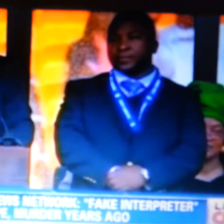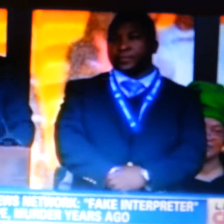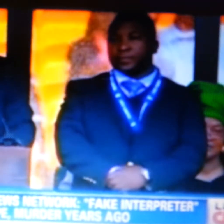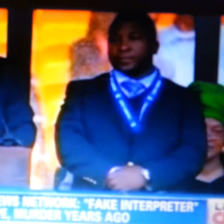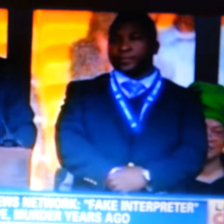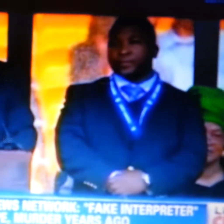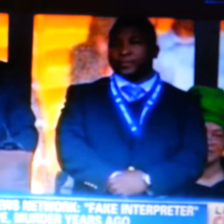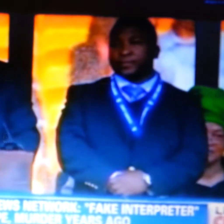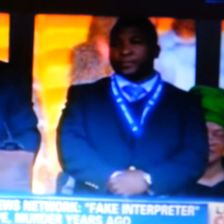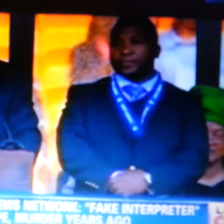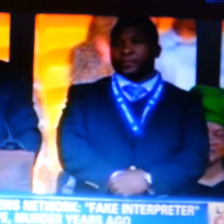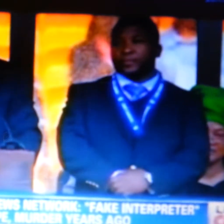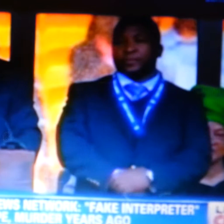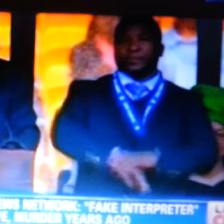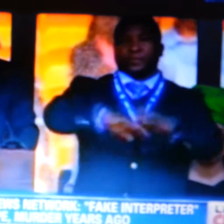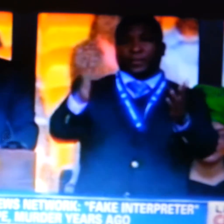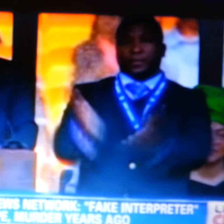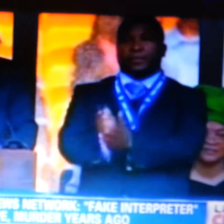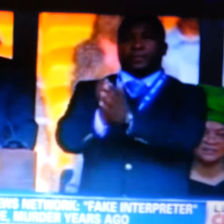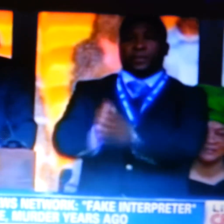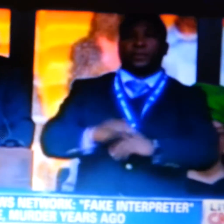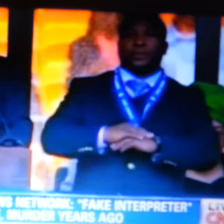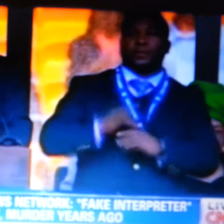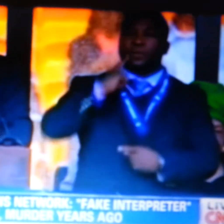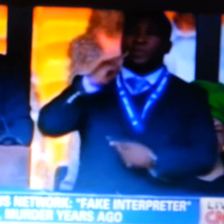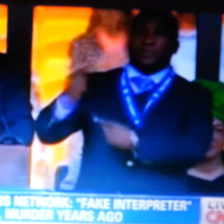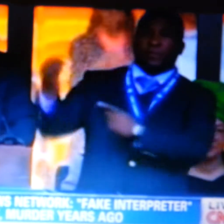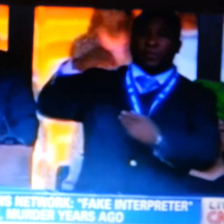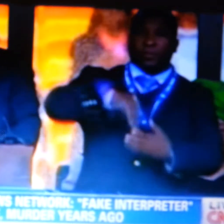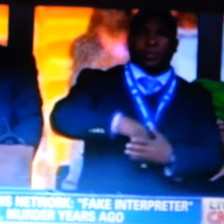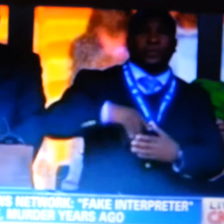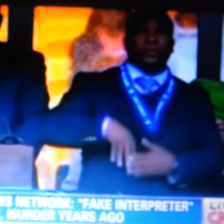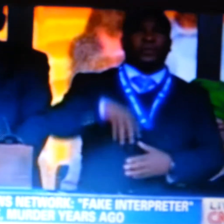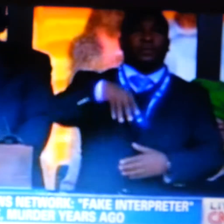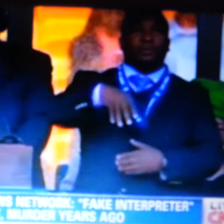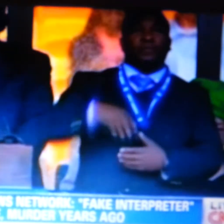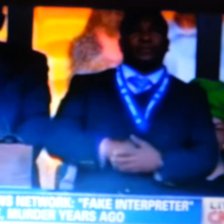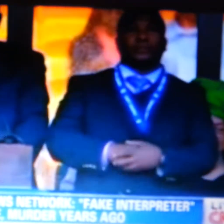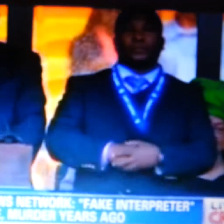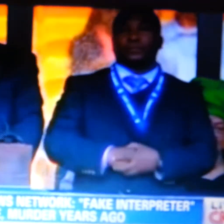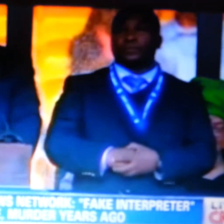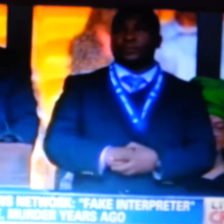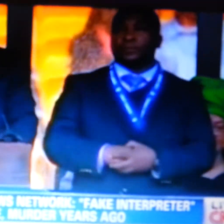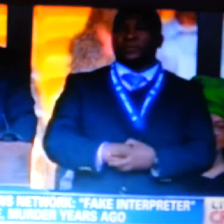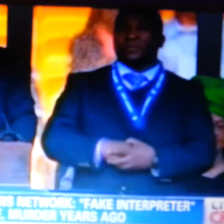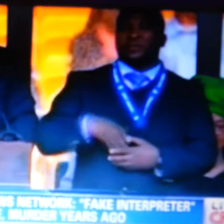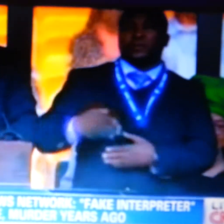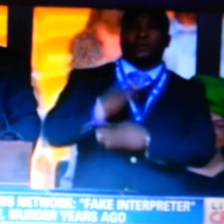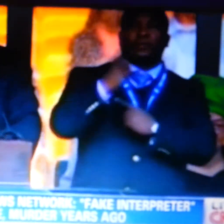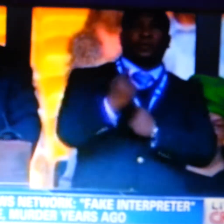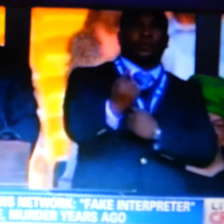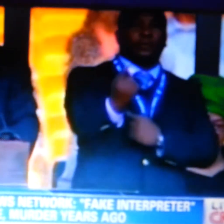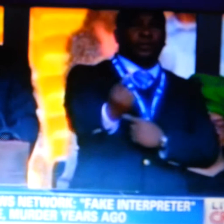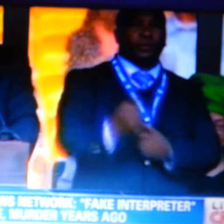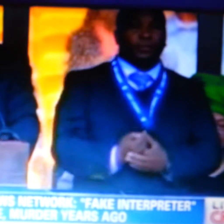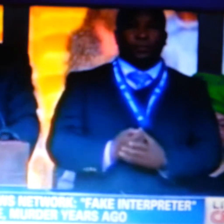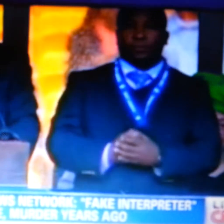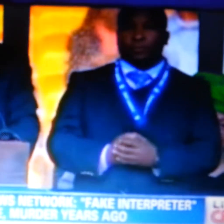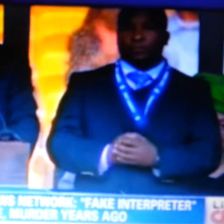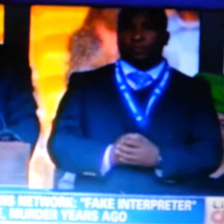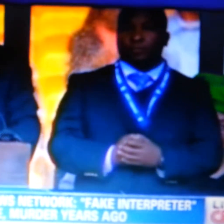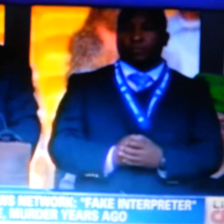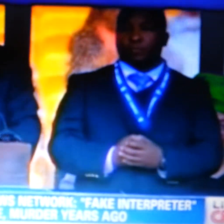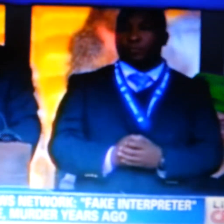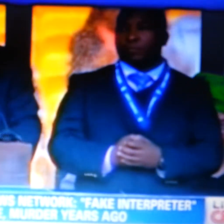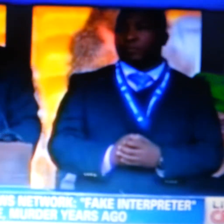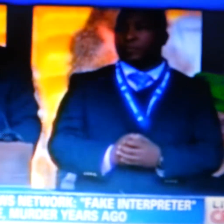and then asked how this network was able to get their hands on this document, Anderson. When CNN went to the courthouse to see these pages, we